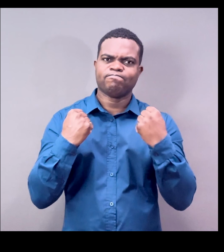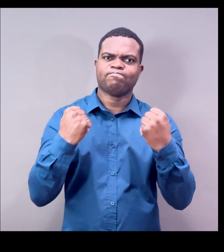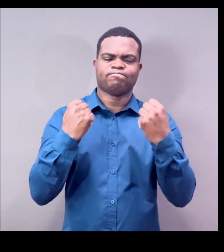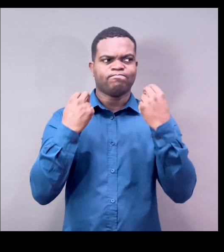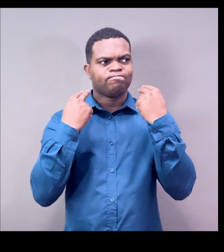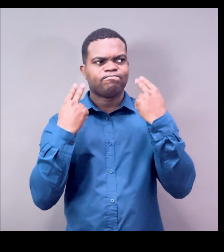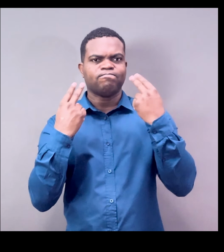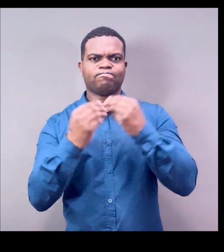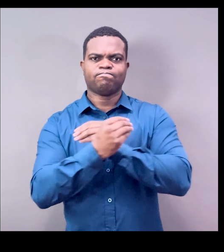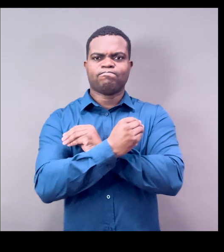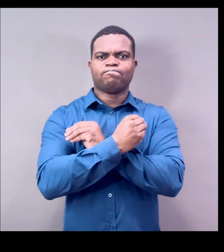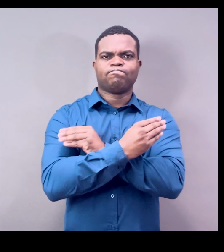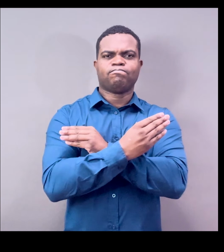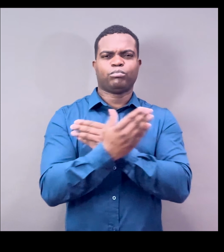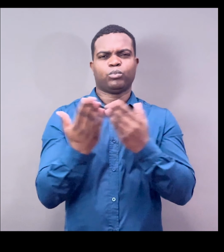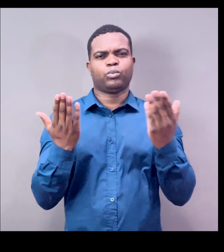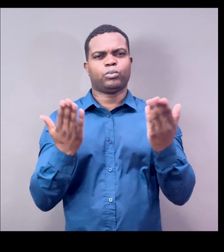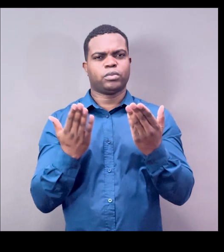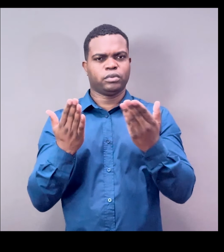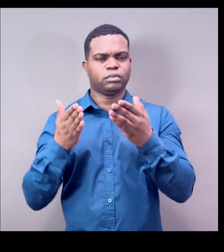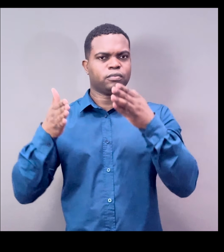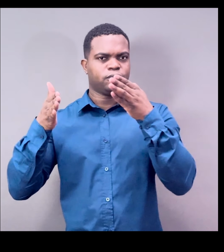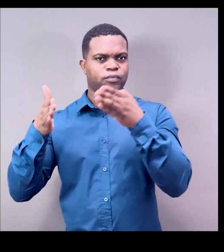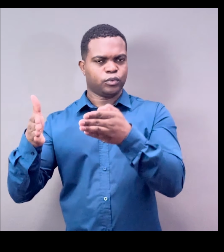your community engagement efforts.